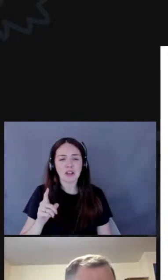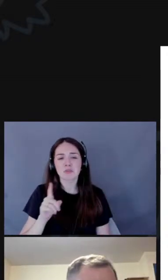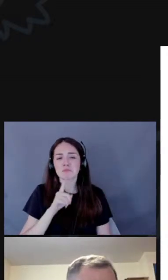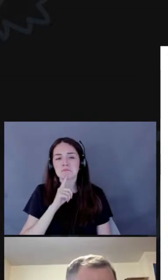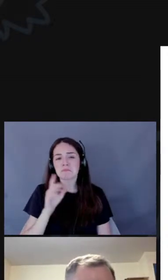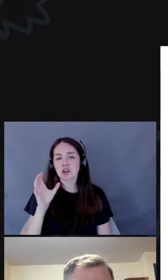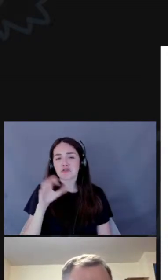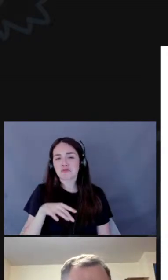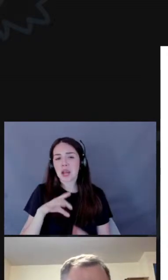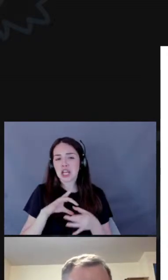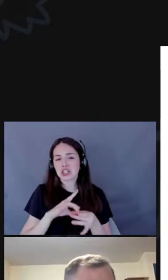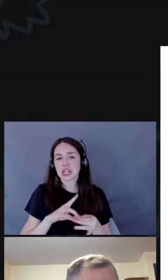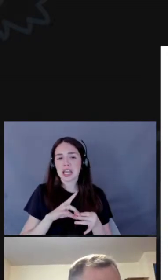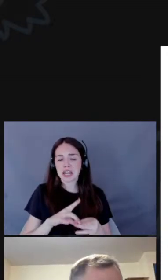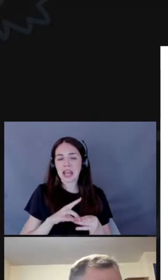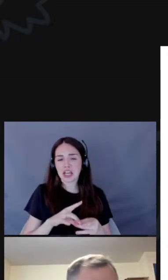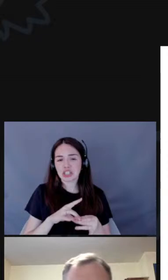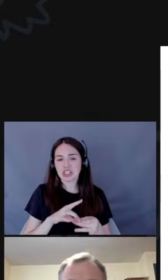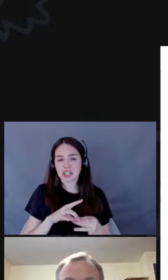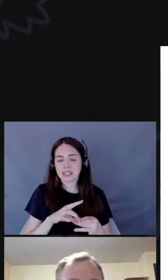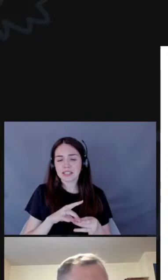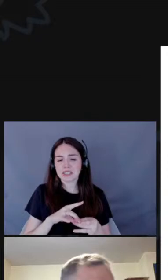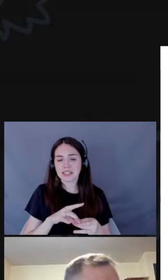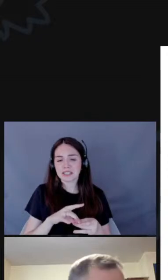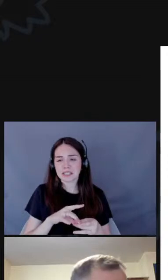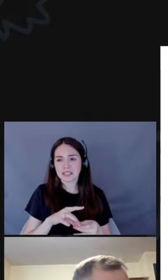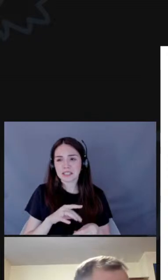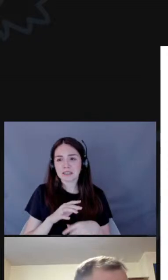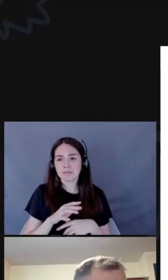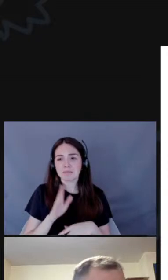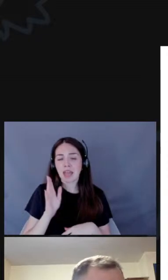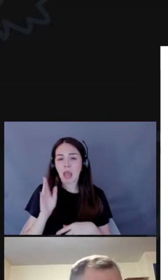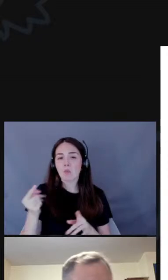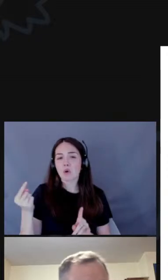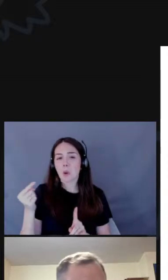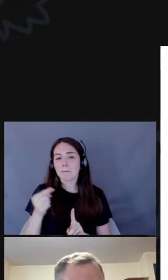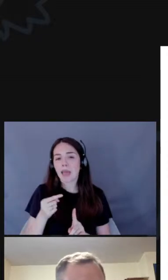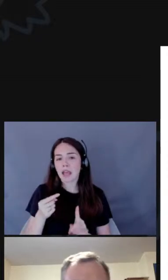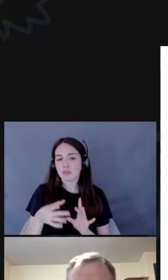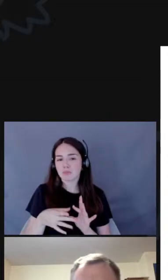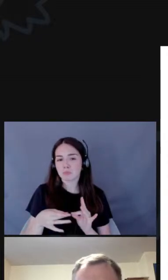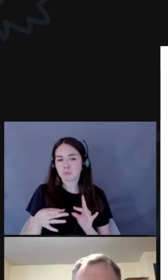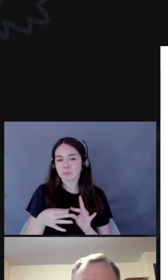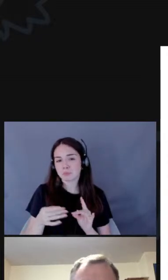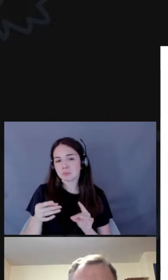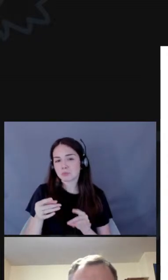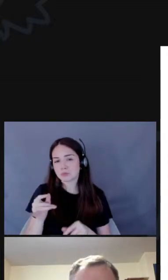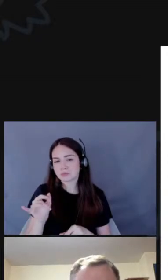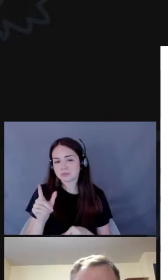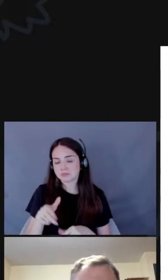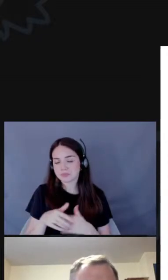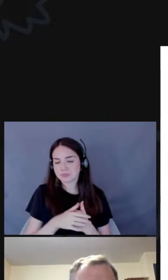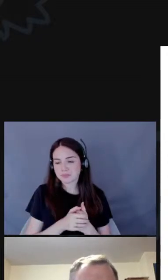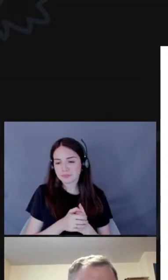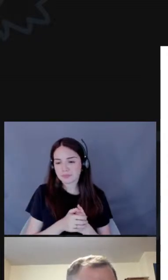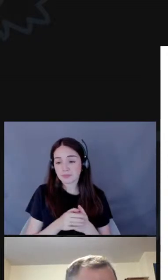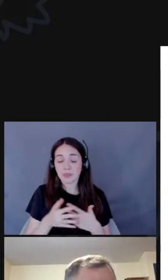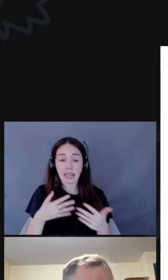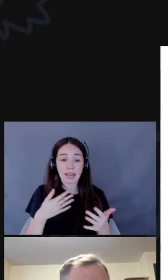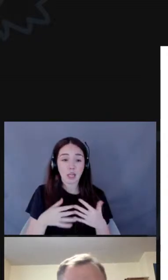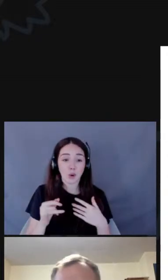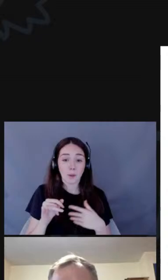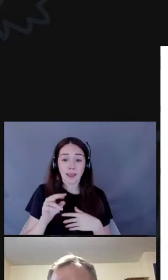I'll come back to some of those strange connections here as I get along here. At any rate, the Enigma Project went to Kent Island